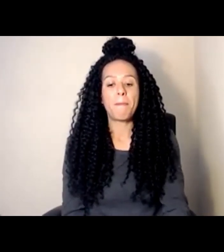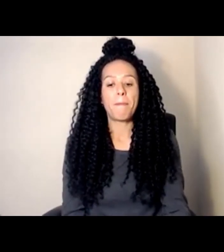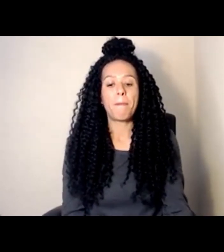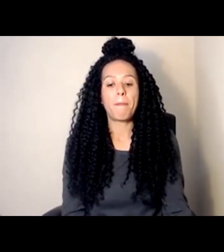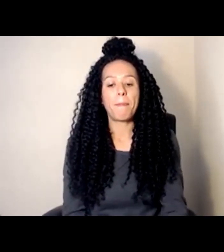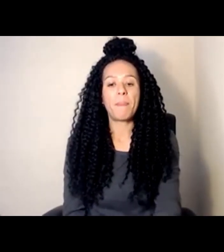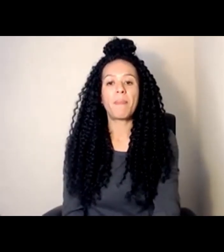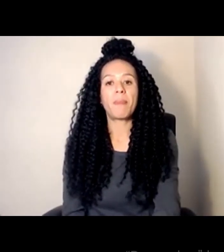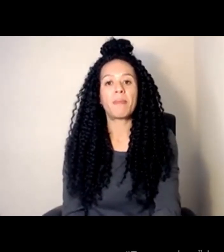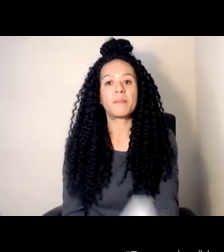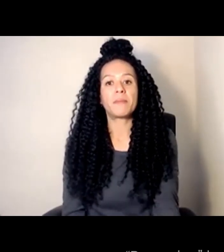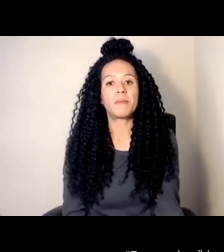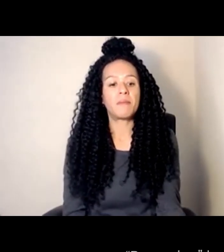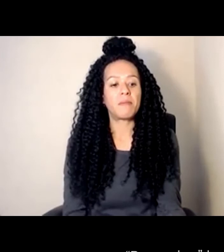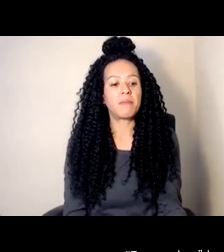paradise.